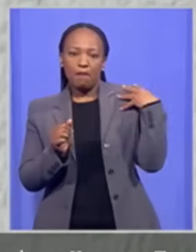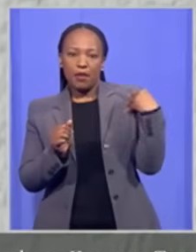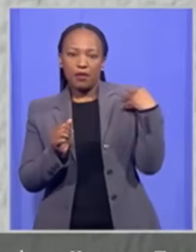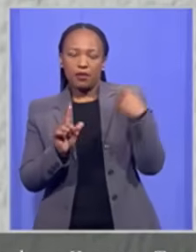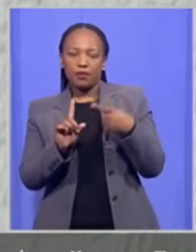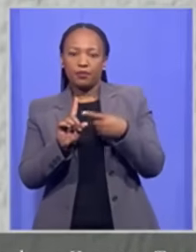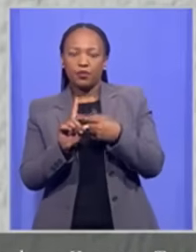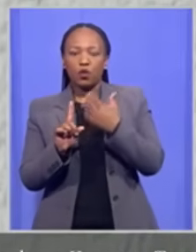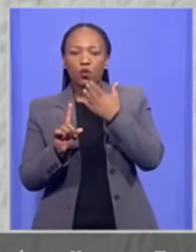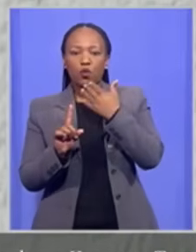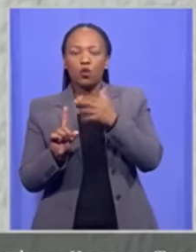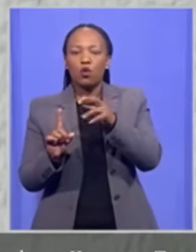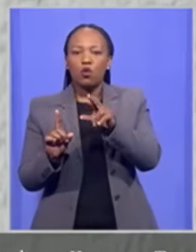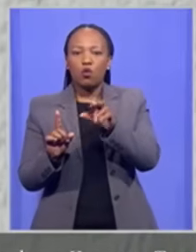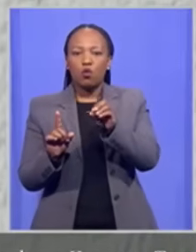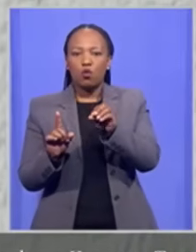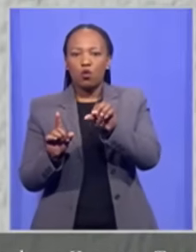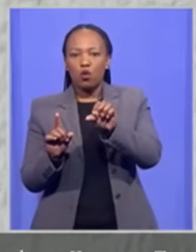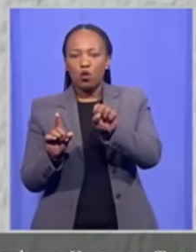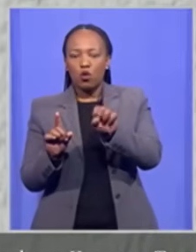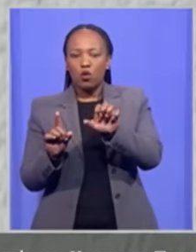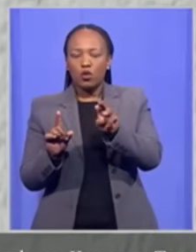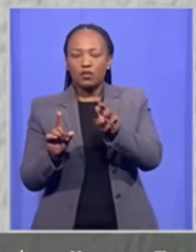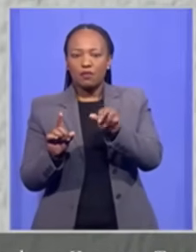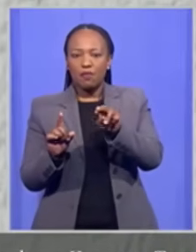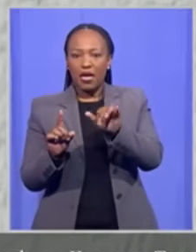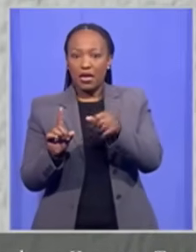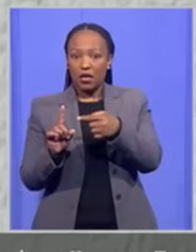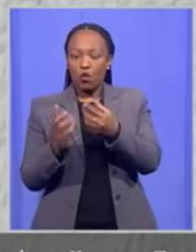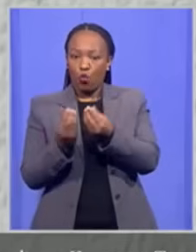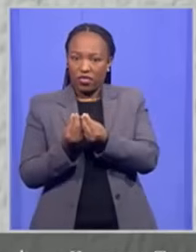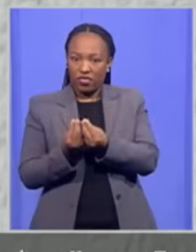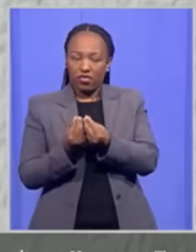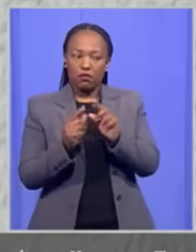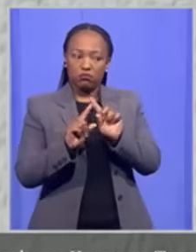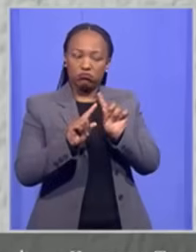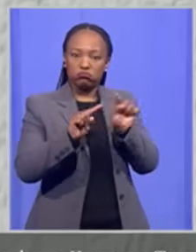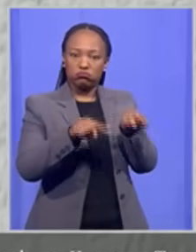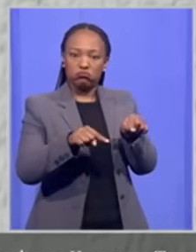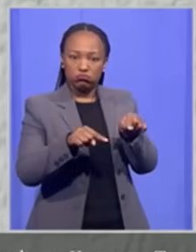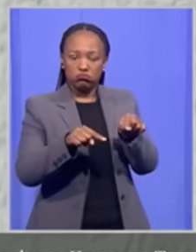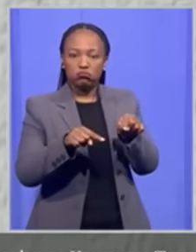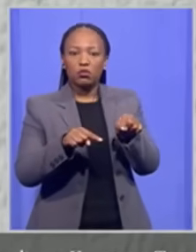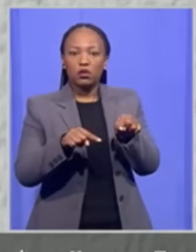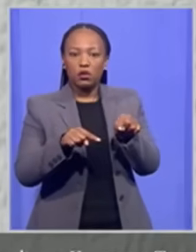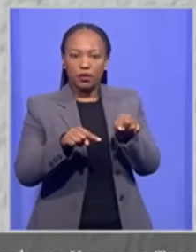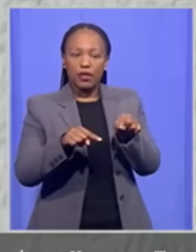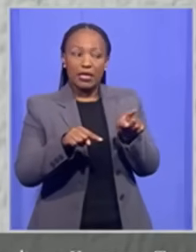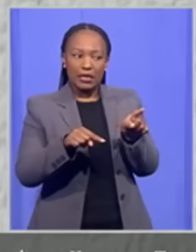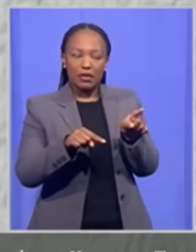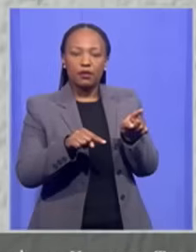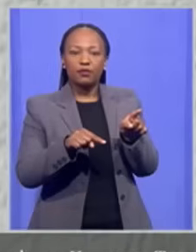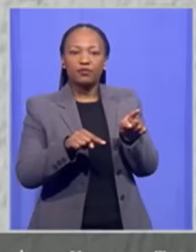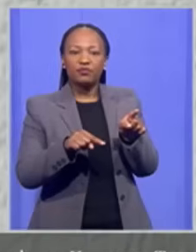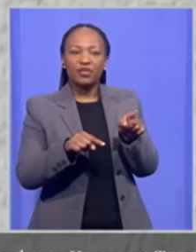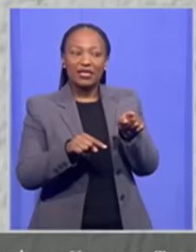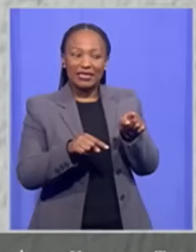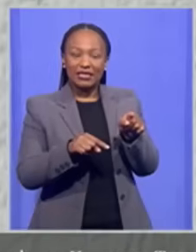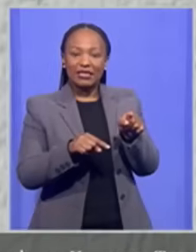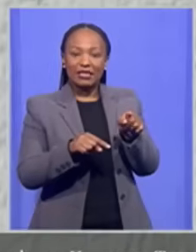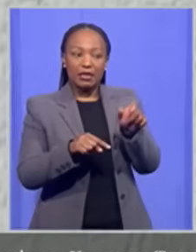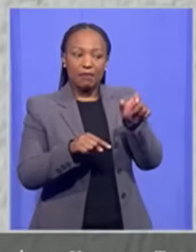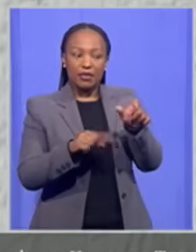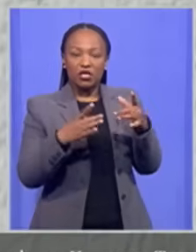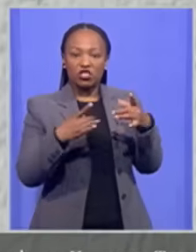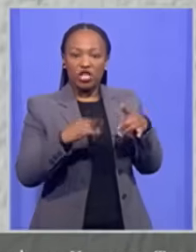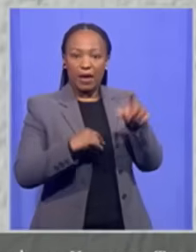re na le yena kwa lefatsheng la Tubatse re be a biditše le yena mookamedi wa Citrus Growers Association ya